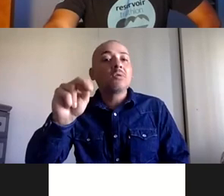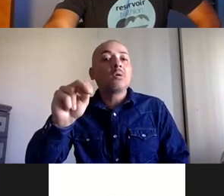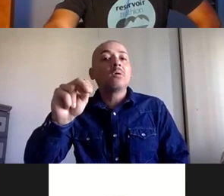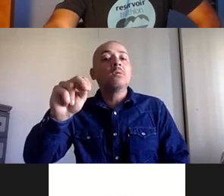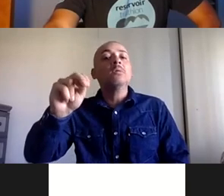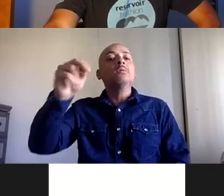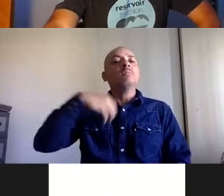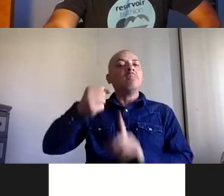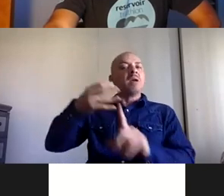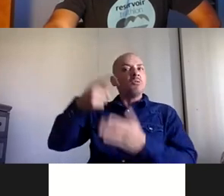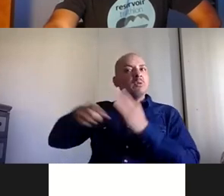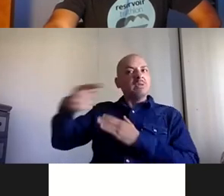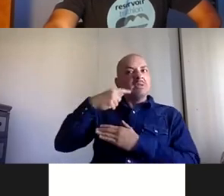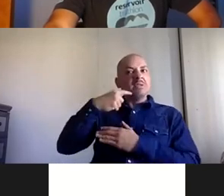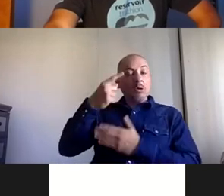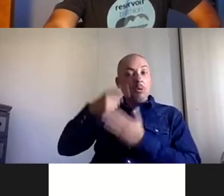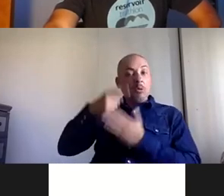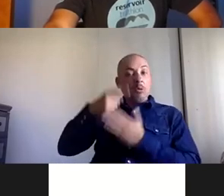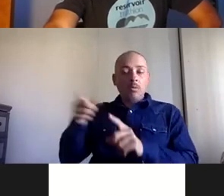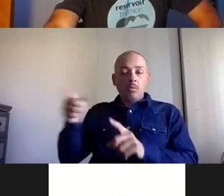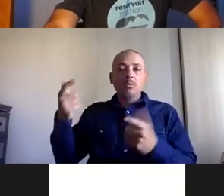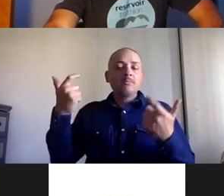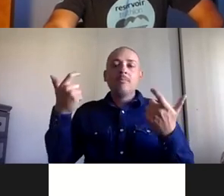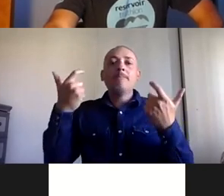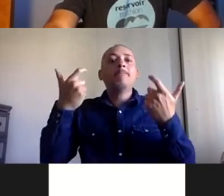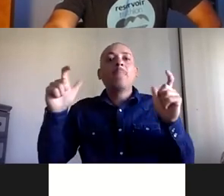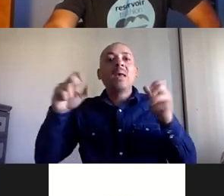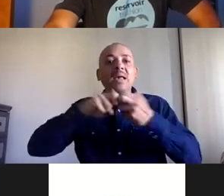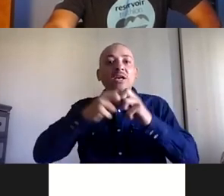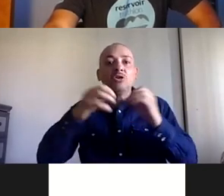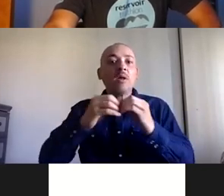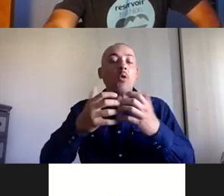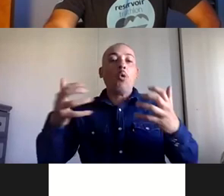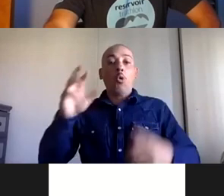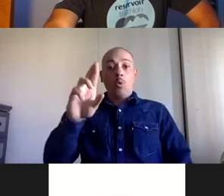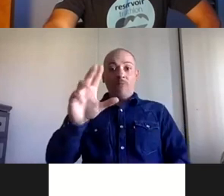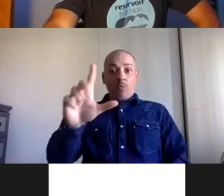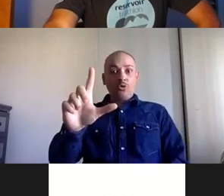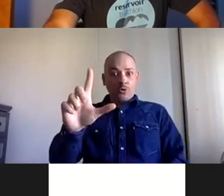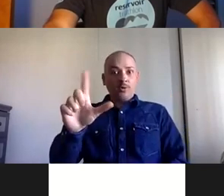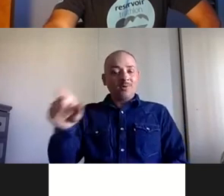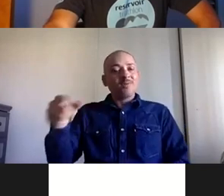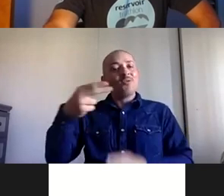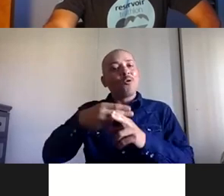guess, brought up is a pretty big issue in the whole reinforcement learning thing. It's called the